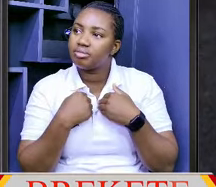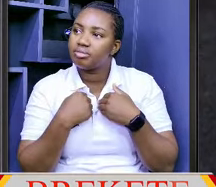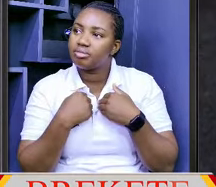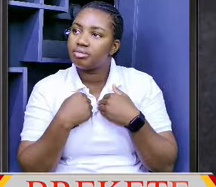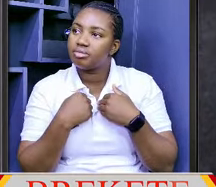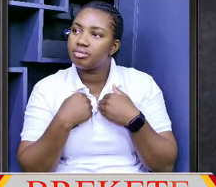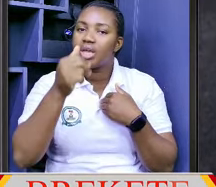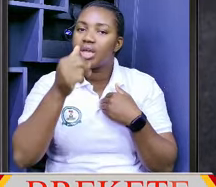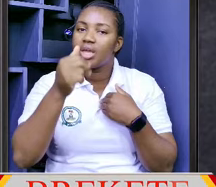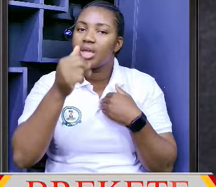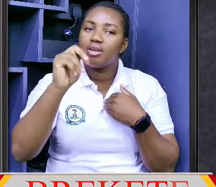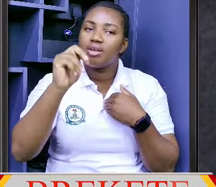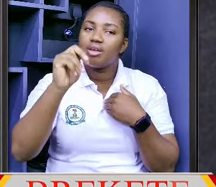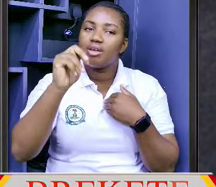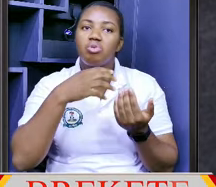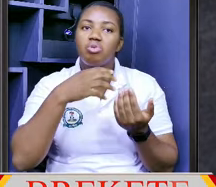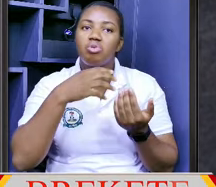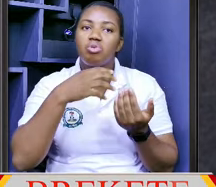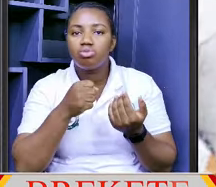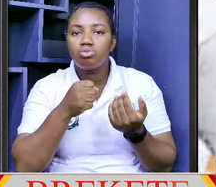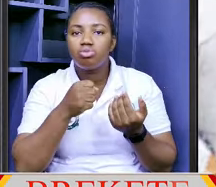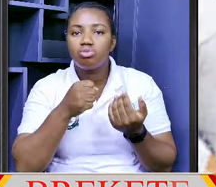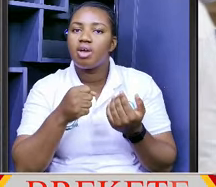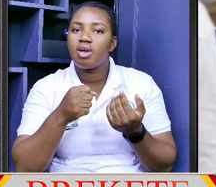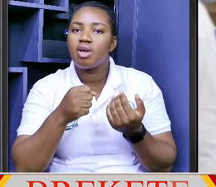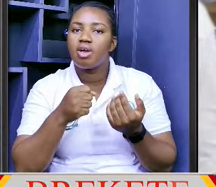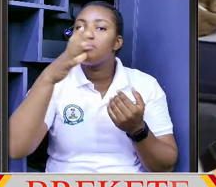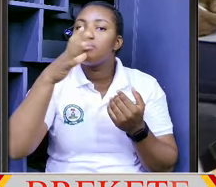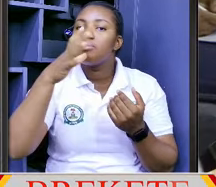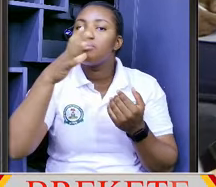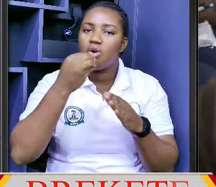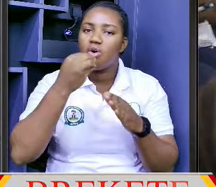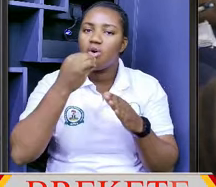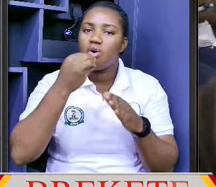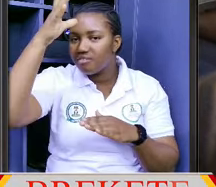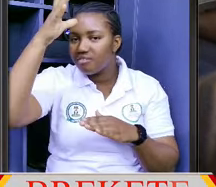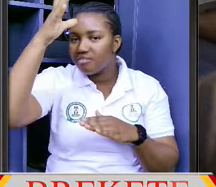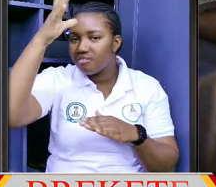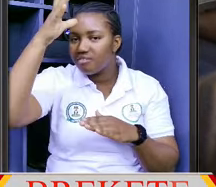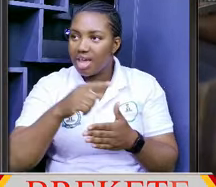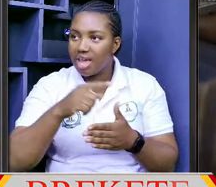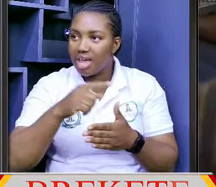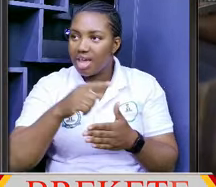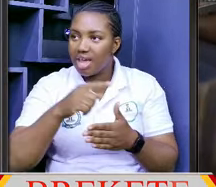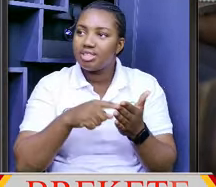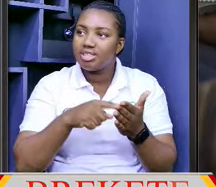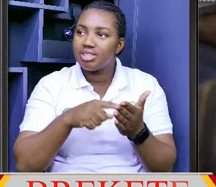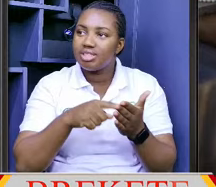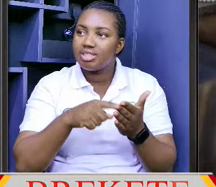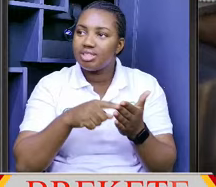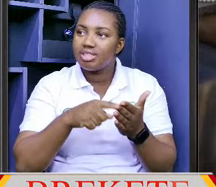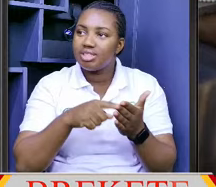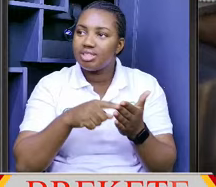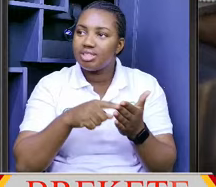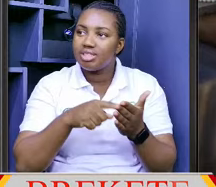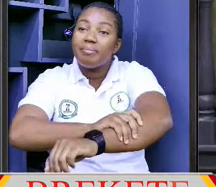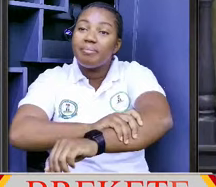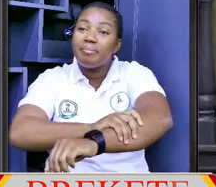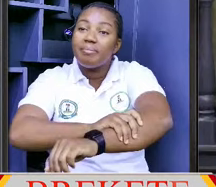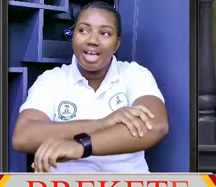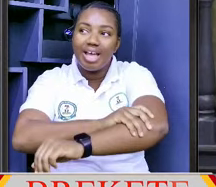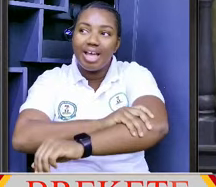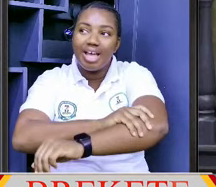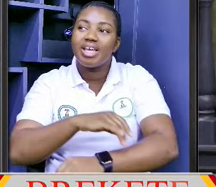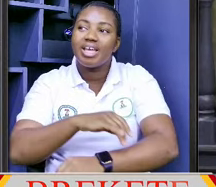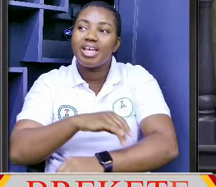an aged mother or an aged father, this massage